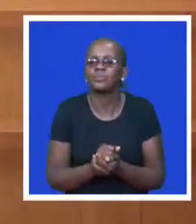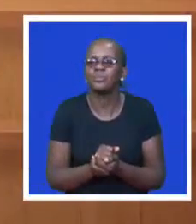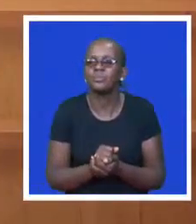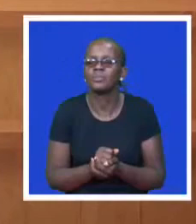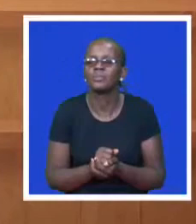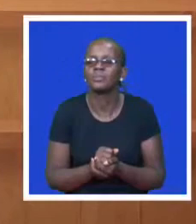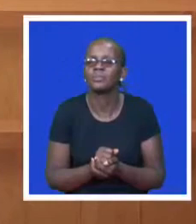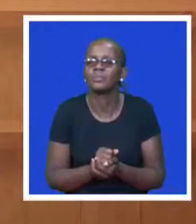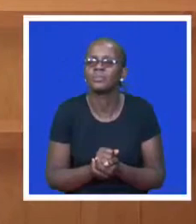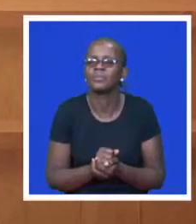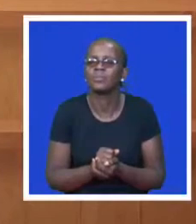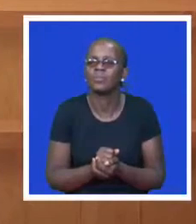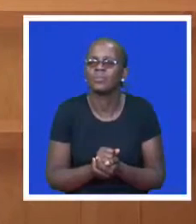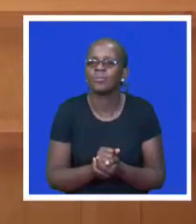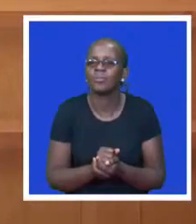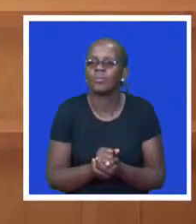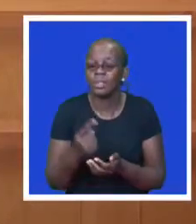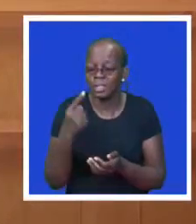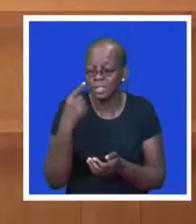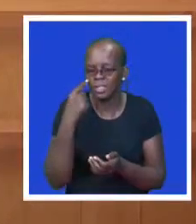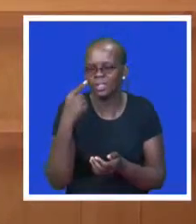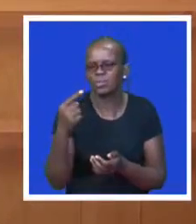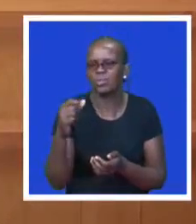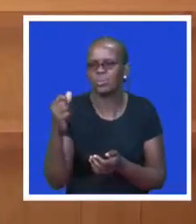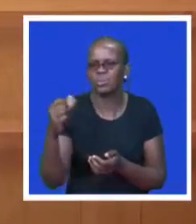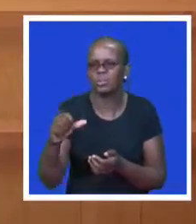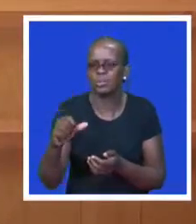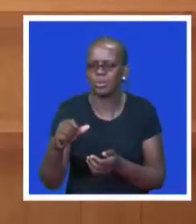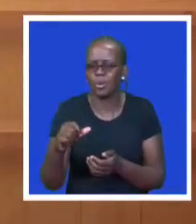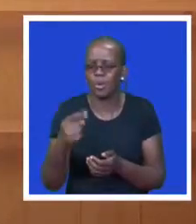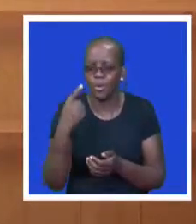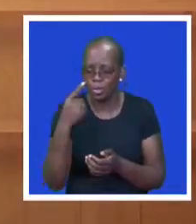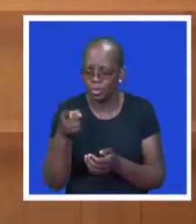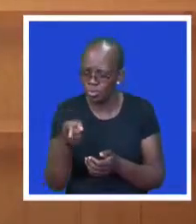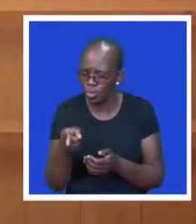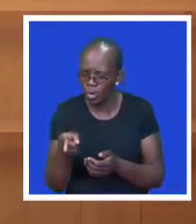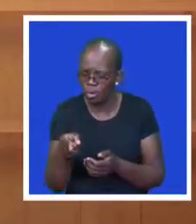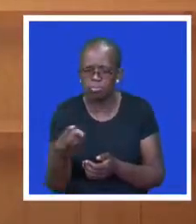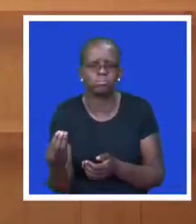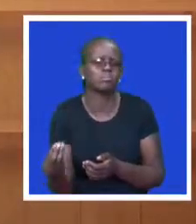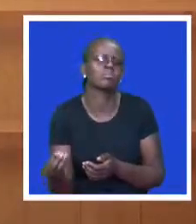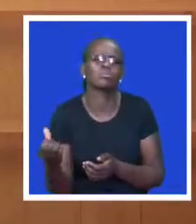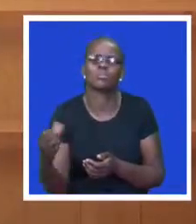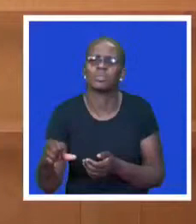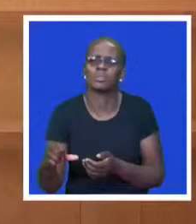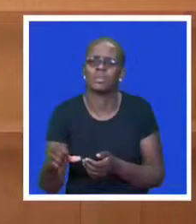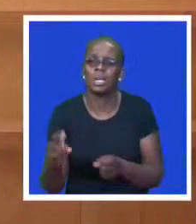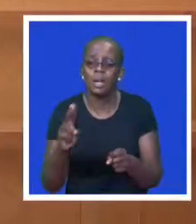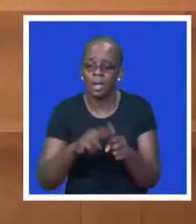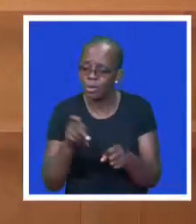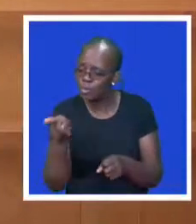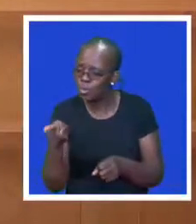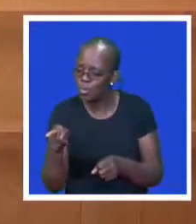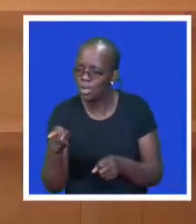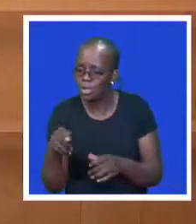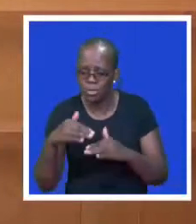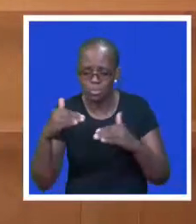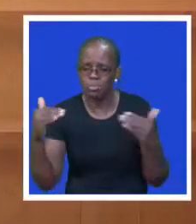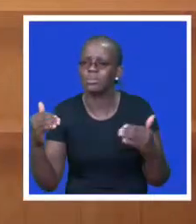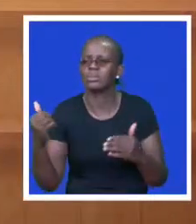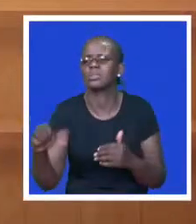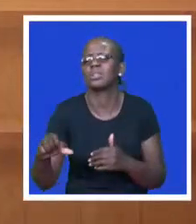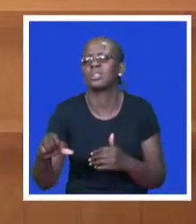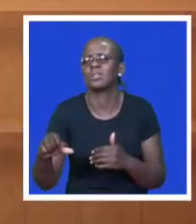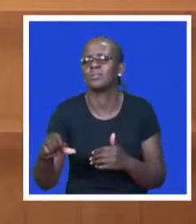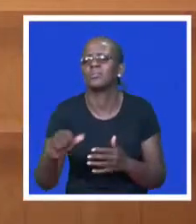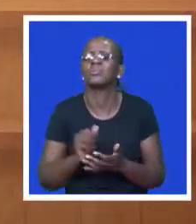of sin, dear Lena, some of you are probably thinking, oh, that's a smaller sin and that one is a bigger sin, dear Lena. I want you to know,